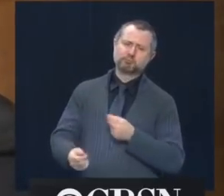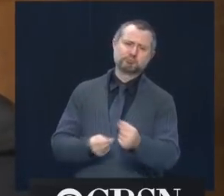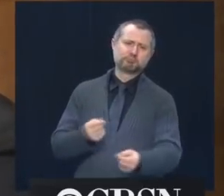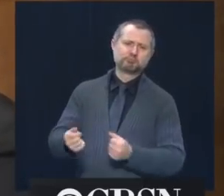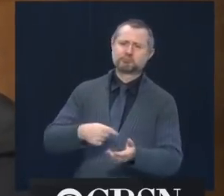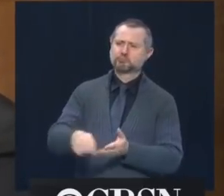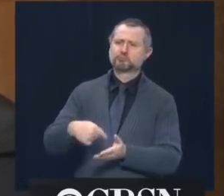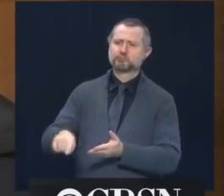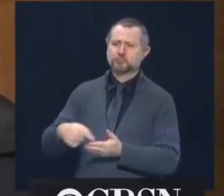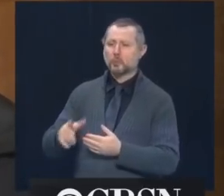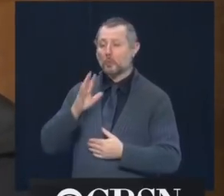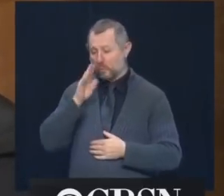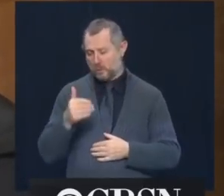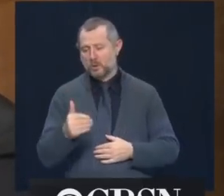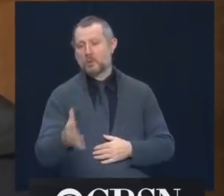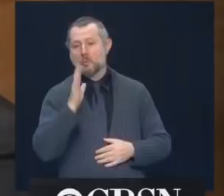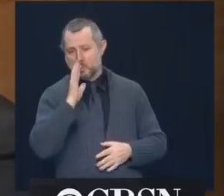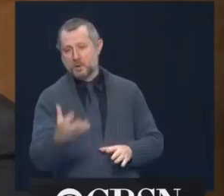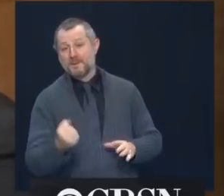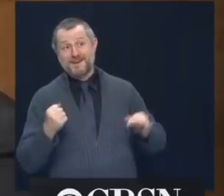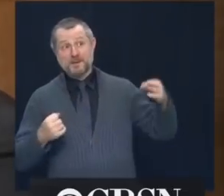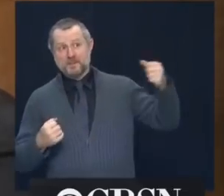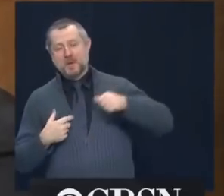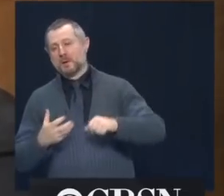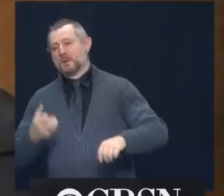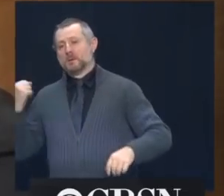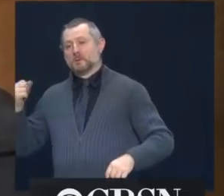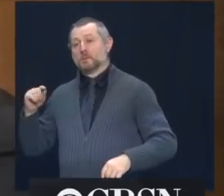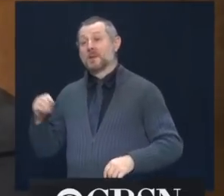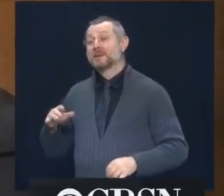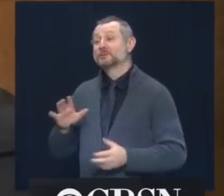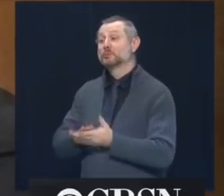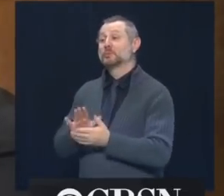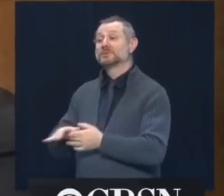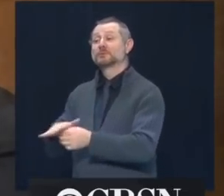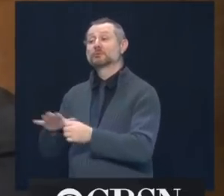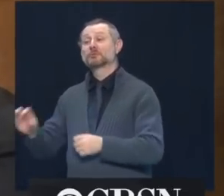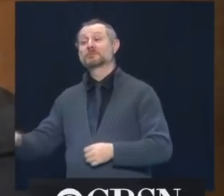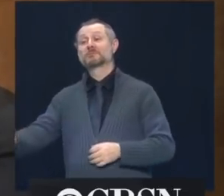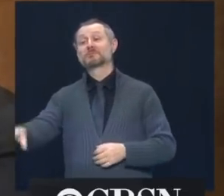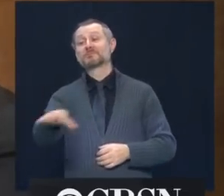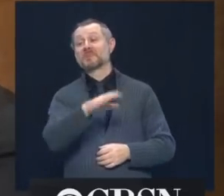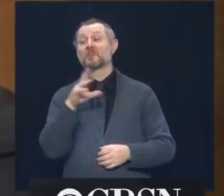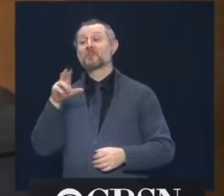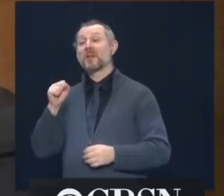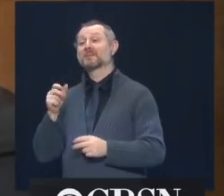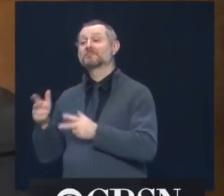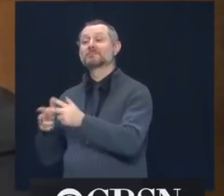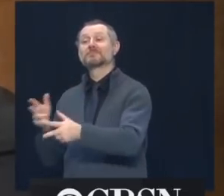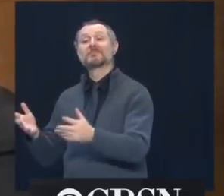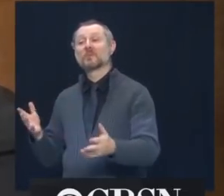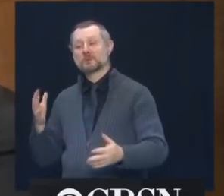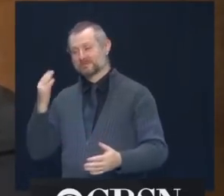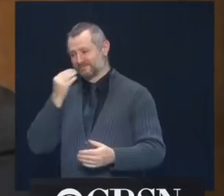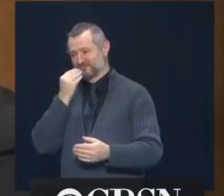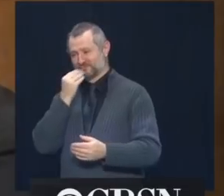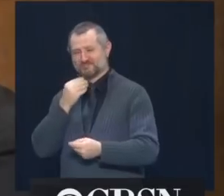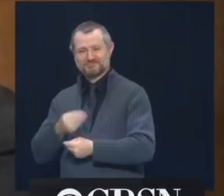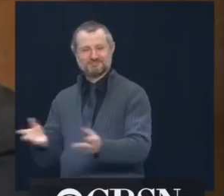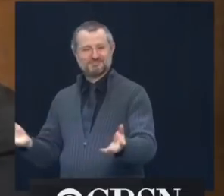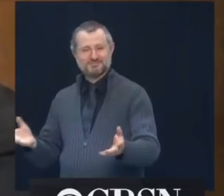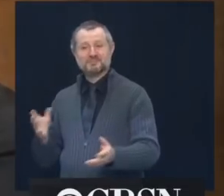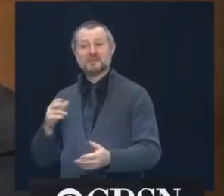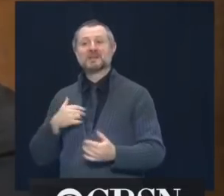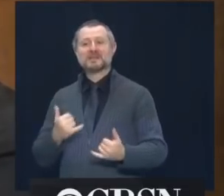payments. As far as school districts that have used the school buses for delivery of meals, we are working